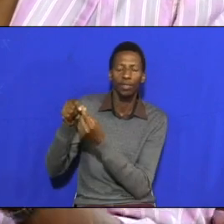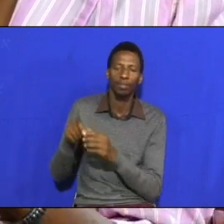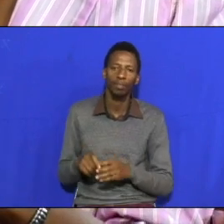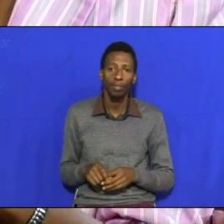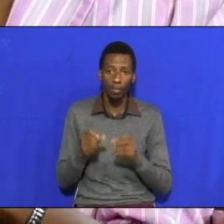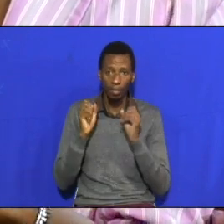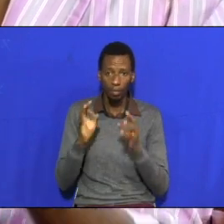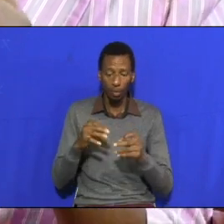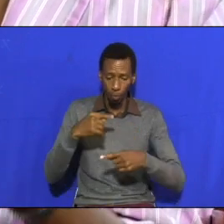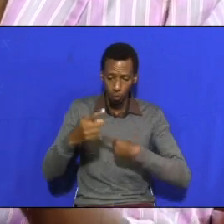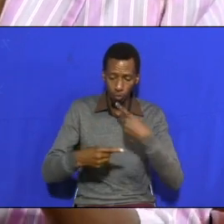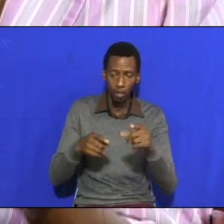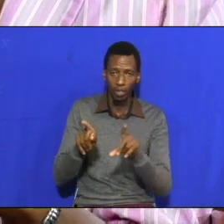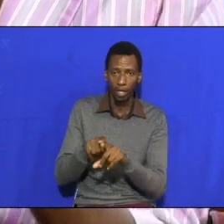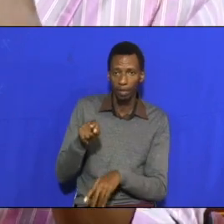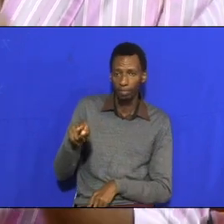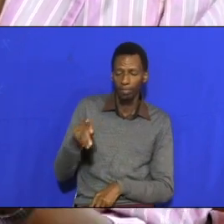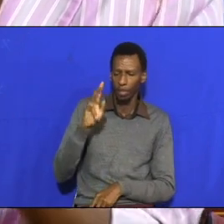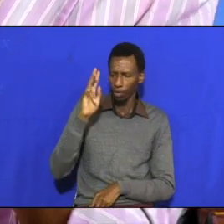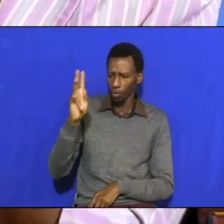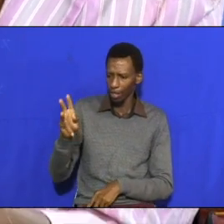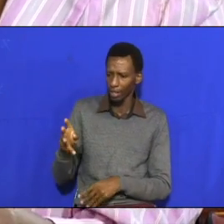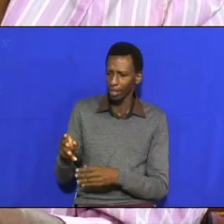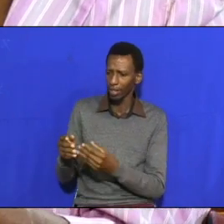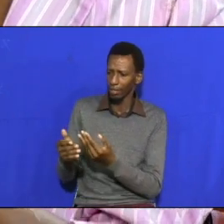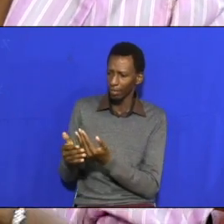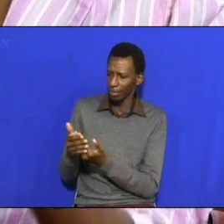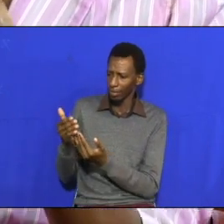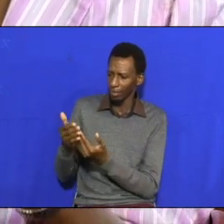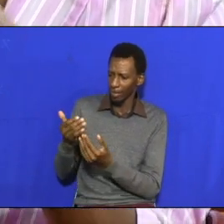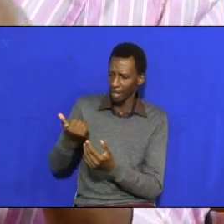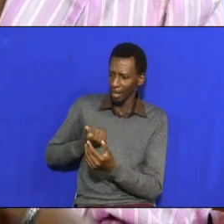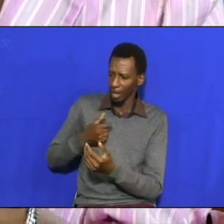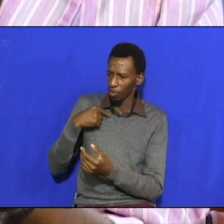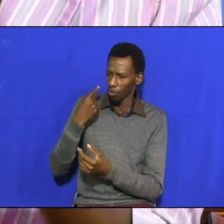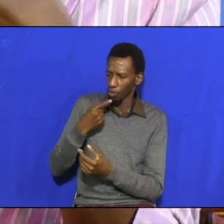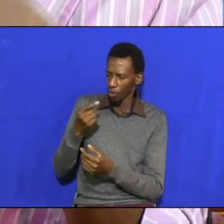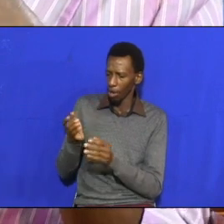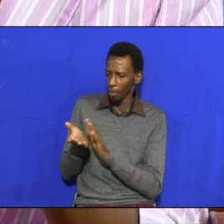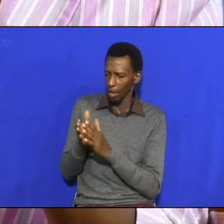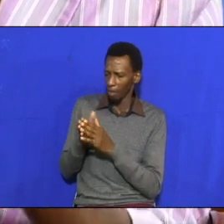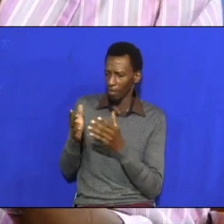go on like this, we are going to raise entitled girls